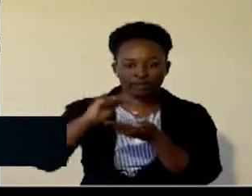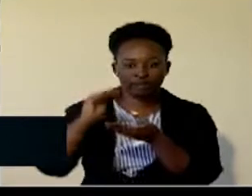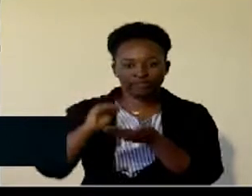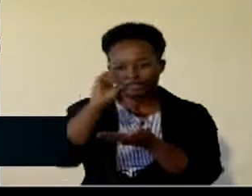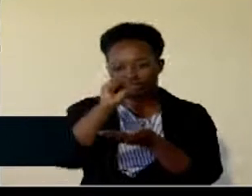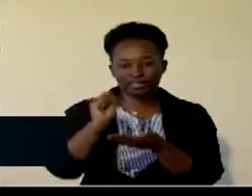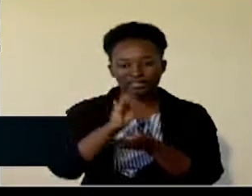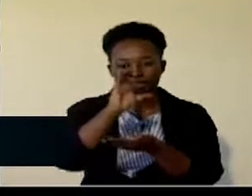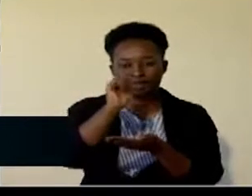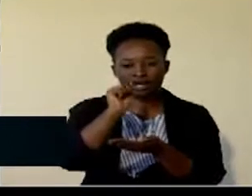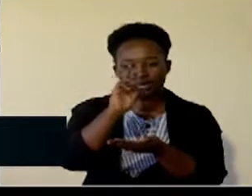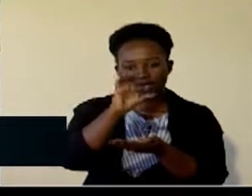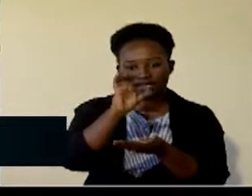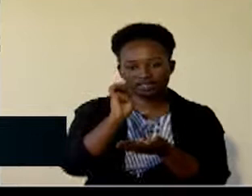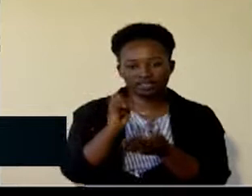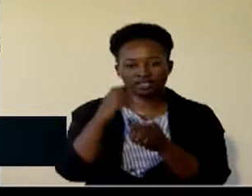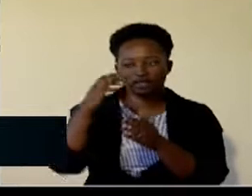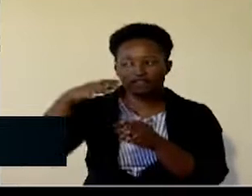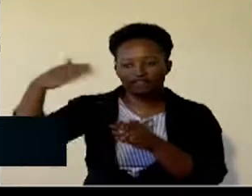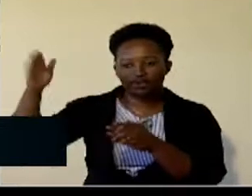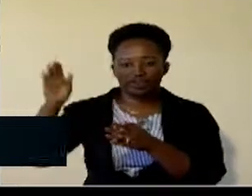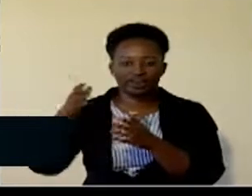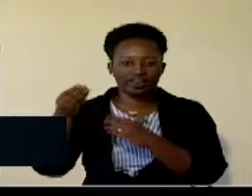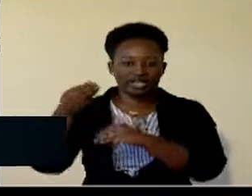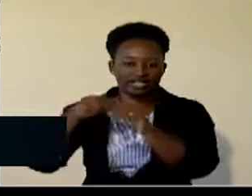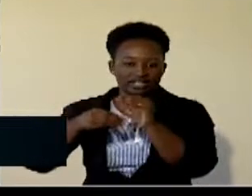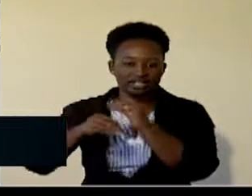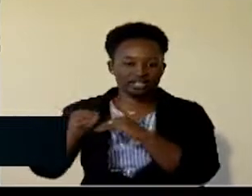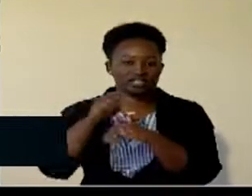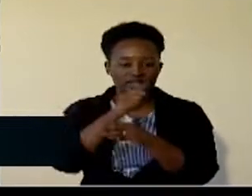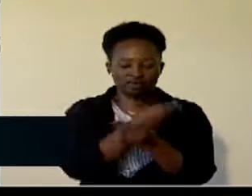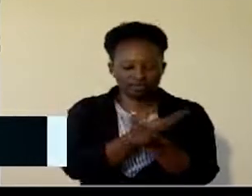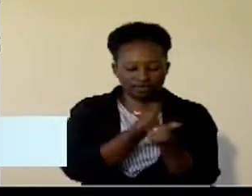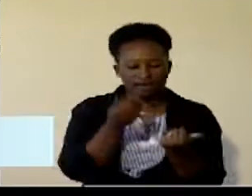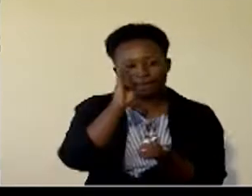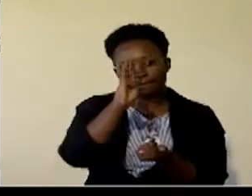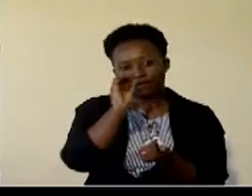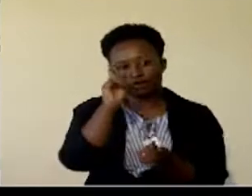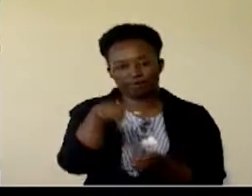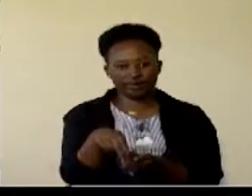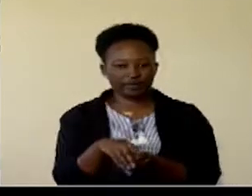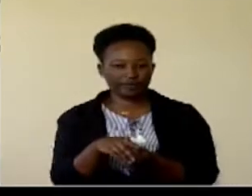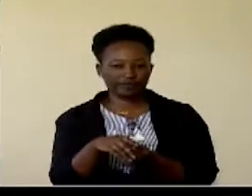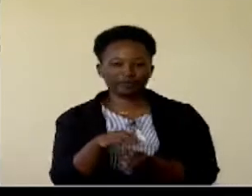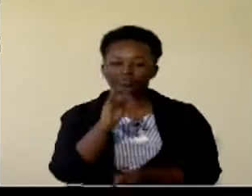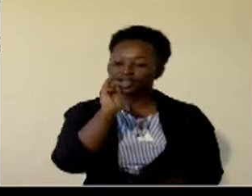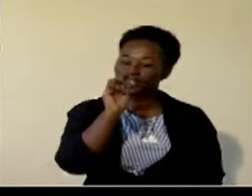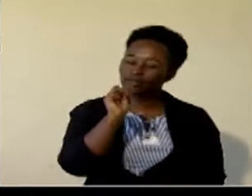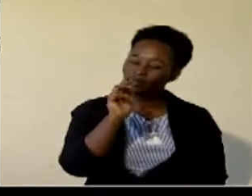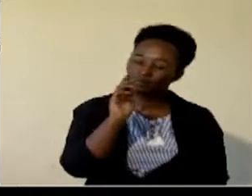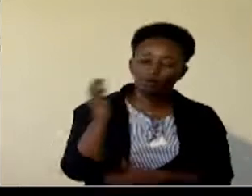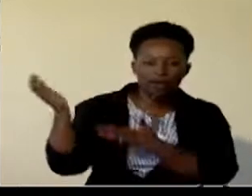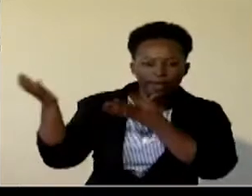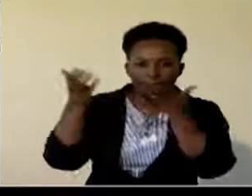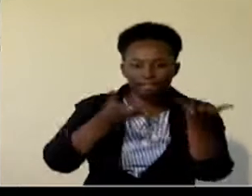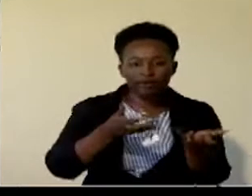exchange that is spent on foreign goods, hence solving balance of payment deficit. import substitution strategy, what